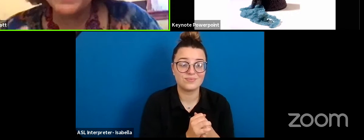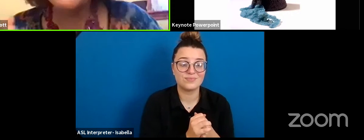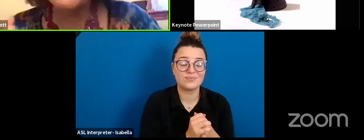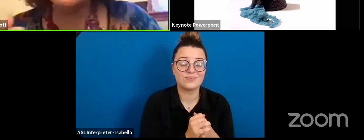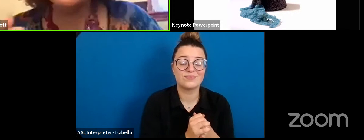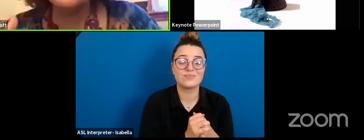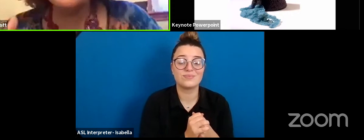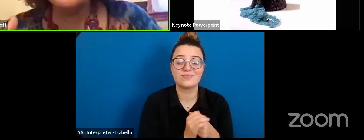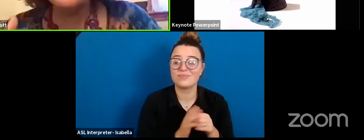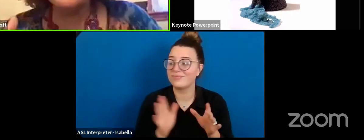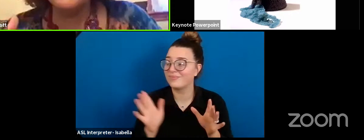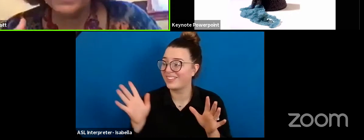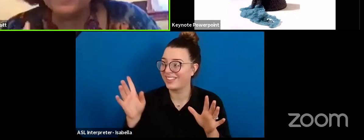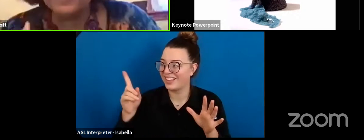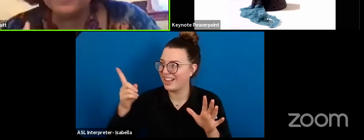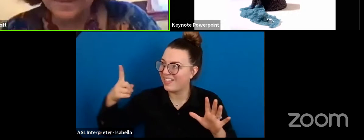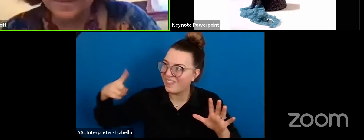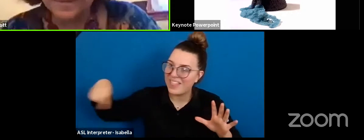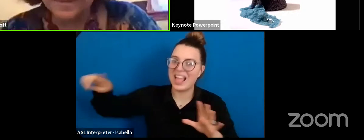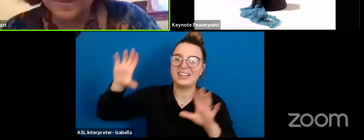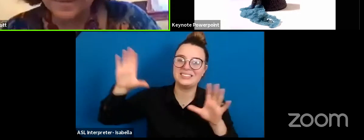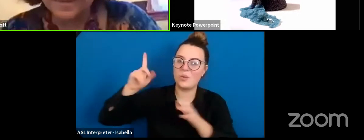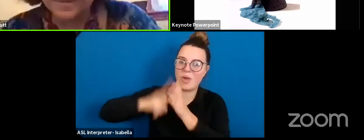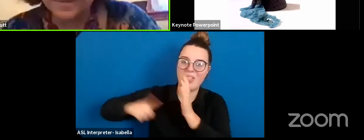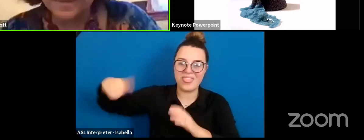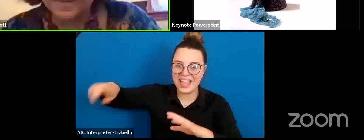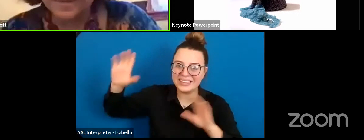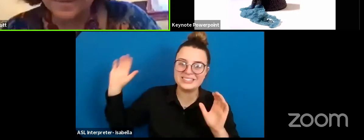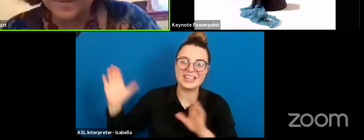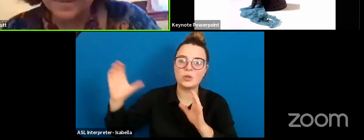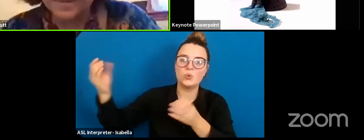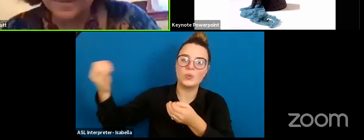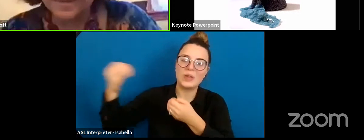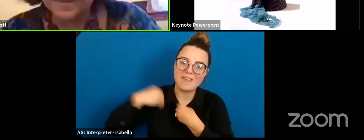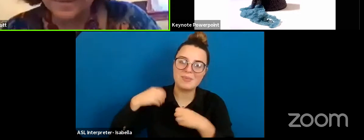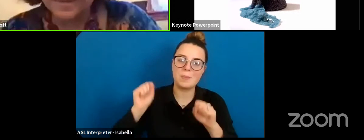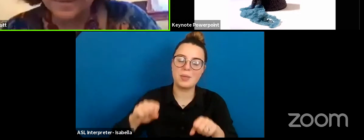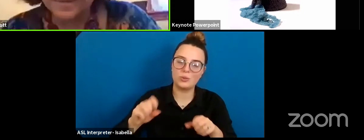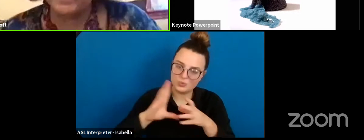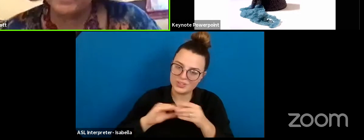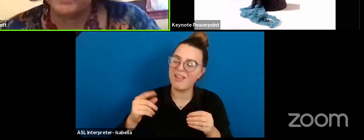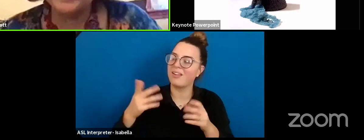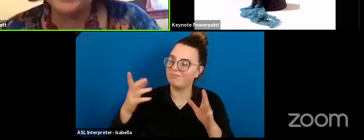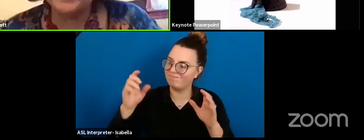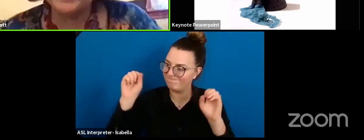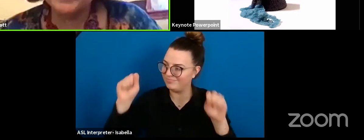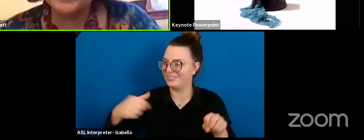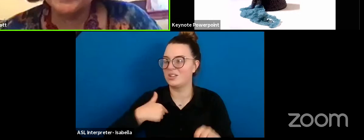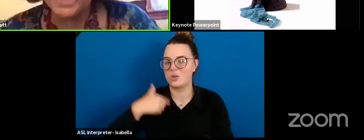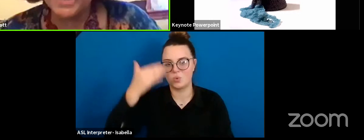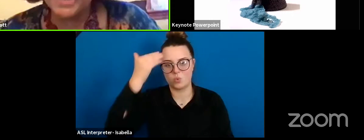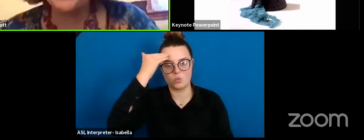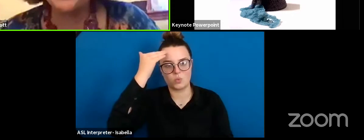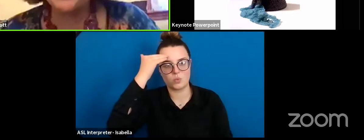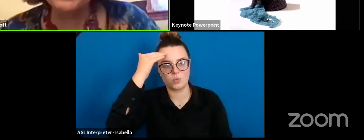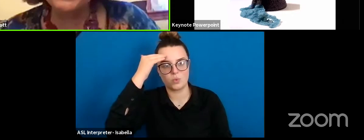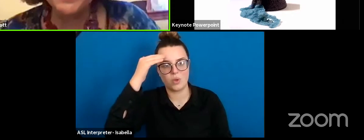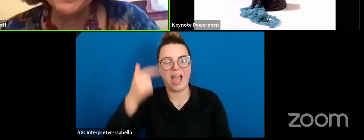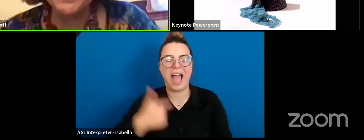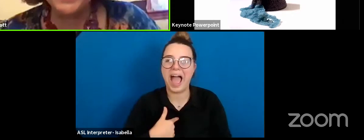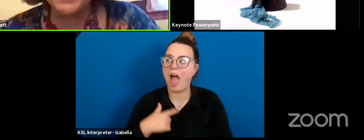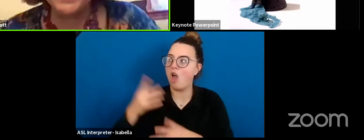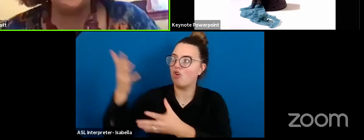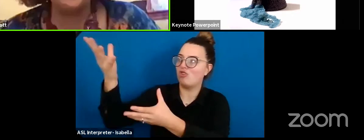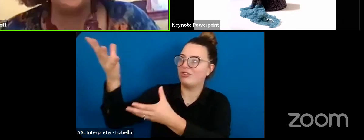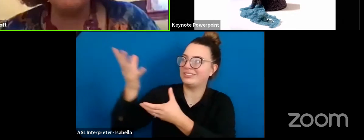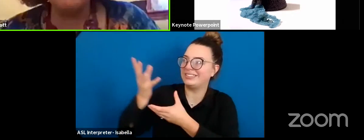They did what they did to give me the liberty to say, oh, I've been to Hong Kong. They did that. I'm the